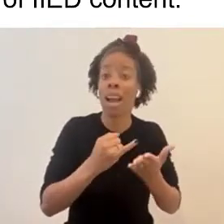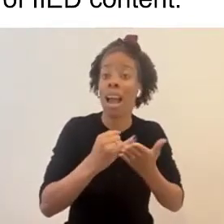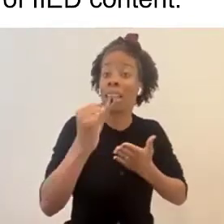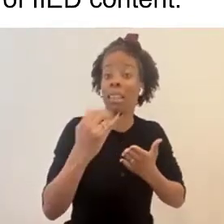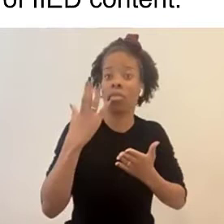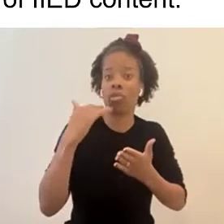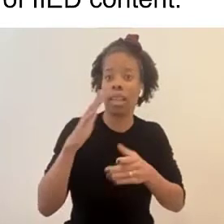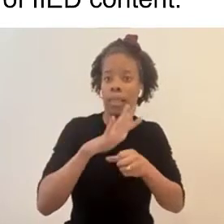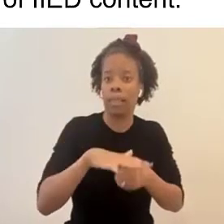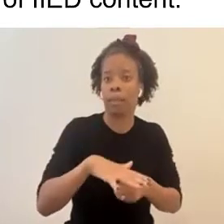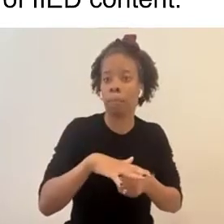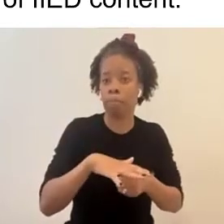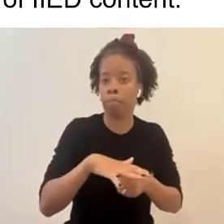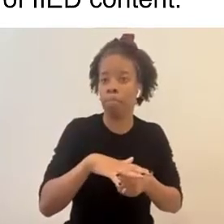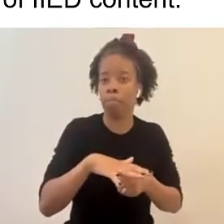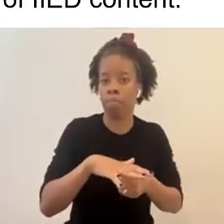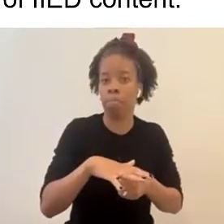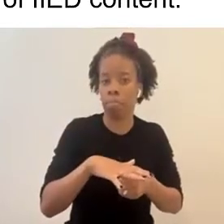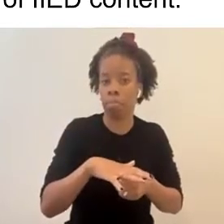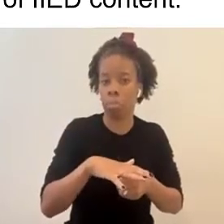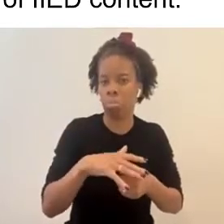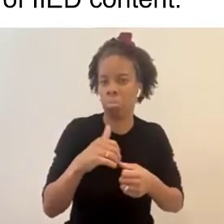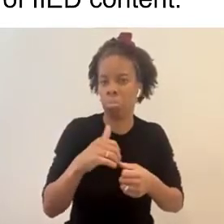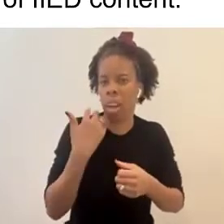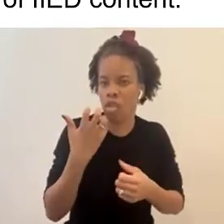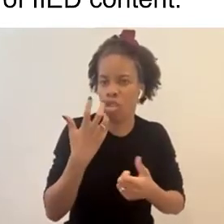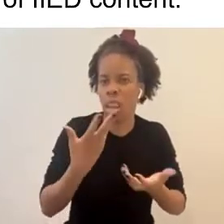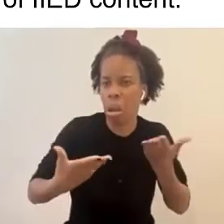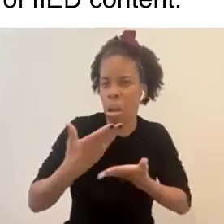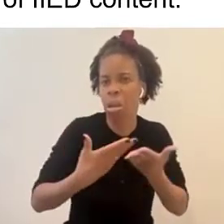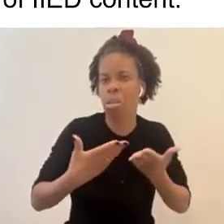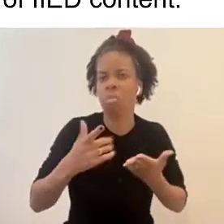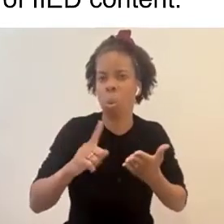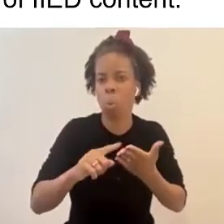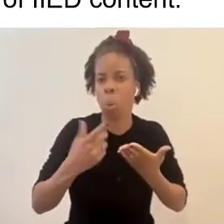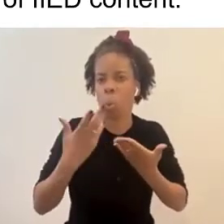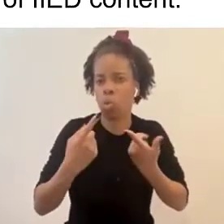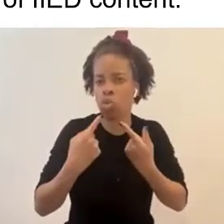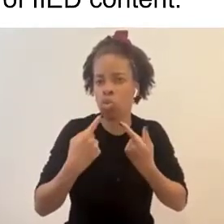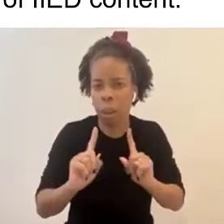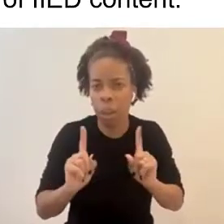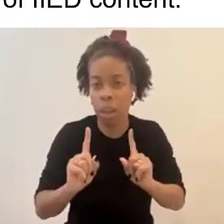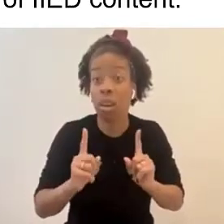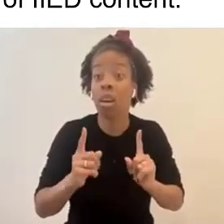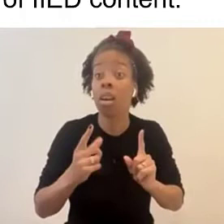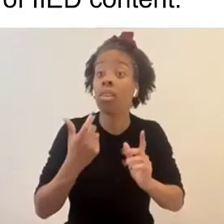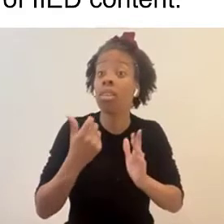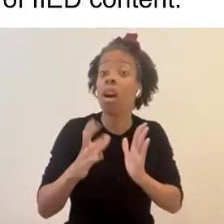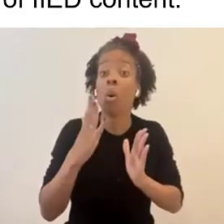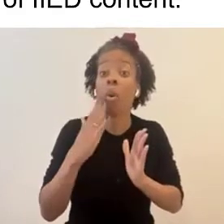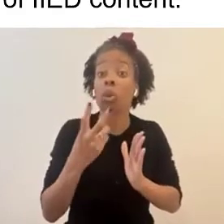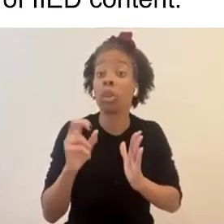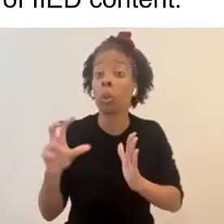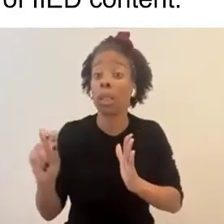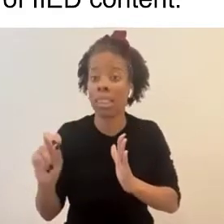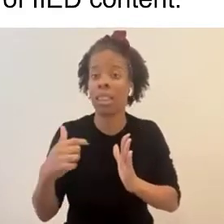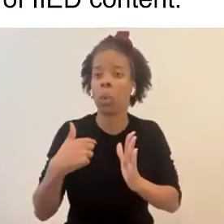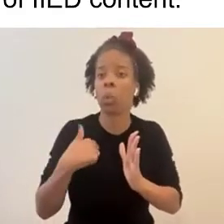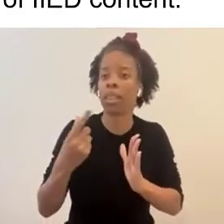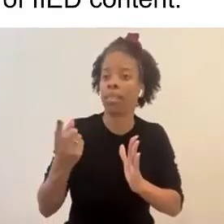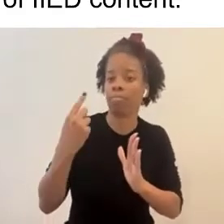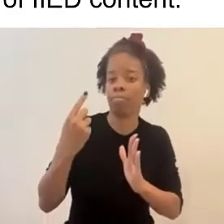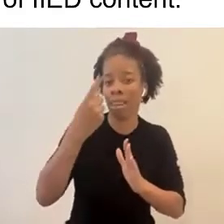storytelling and our broader discourse since about 2020. We work with an academic to produce